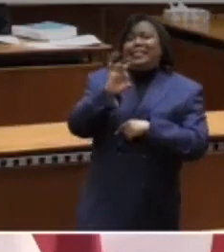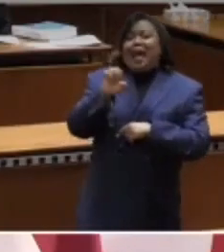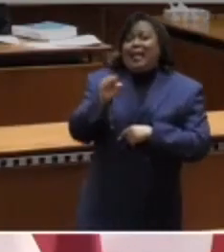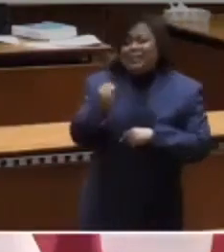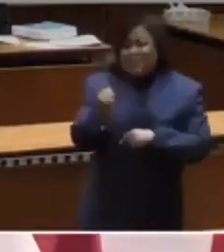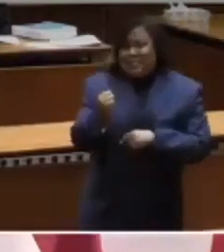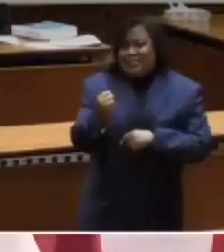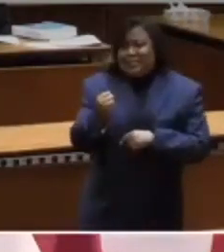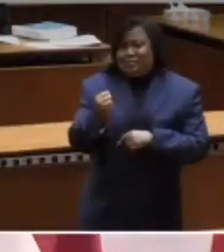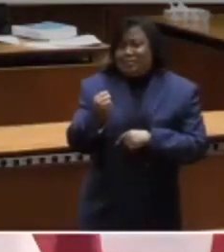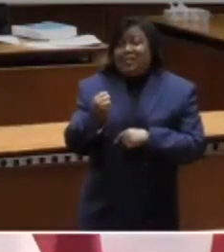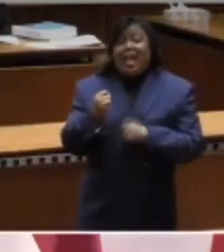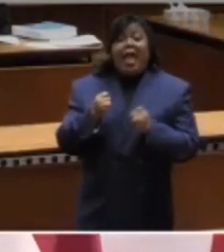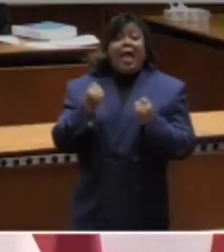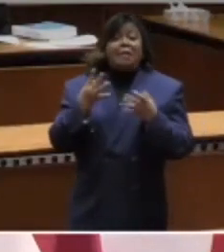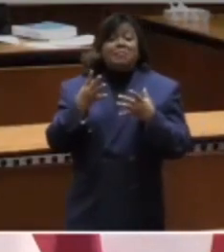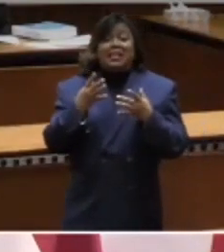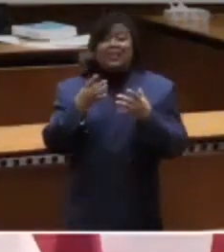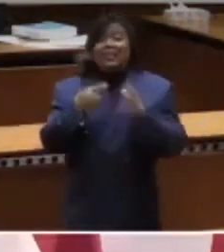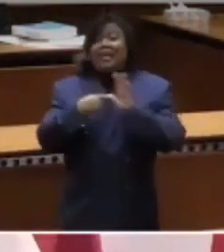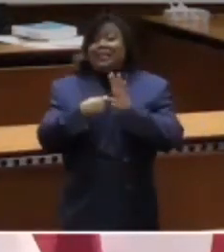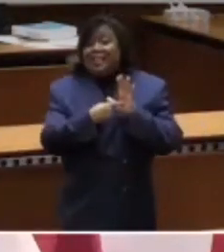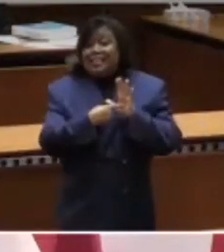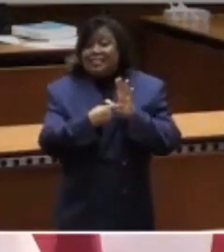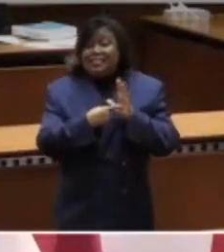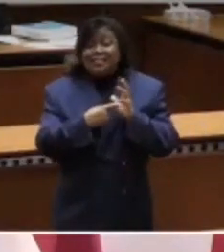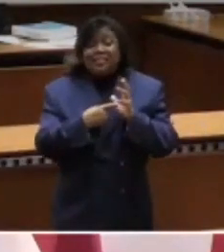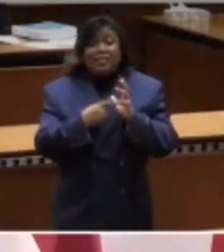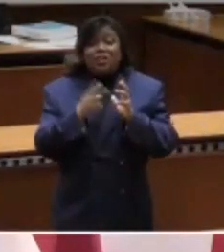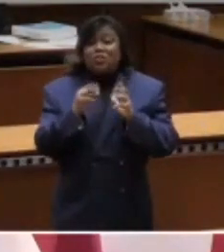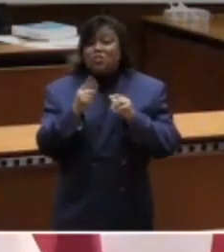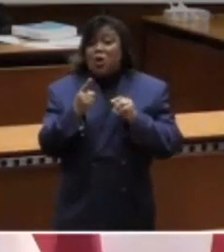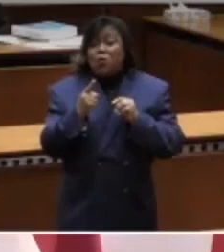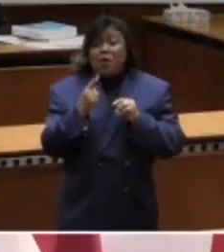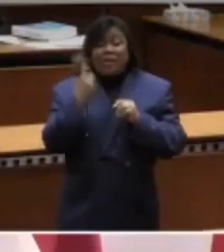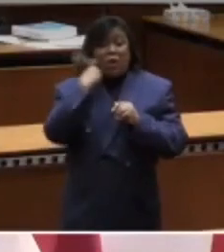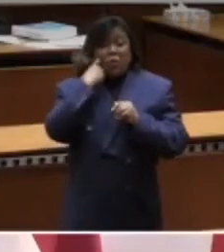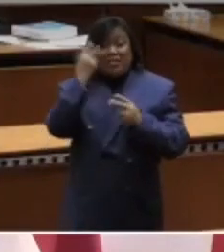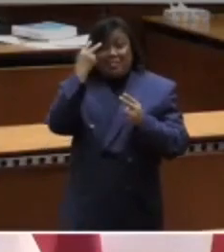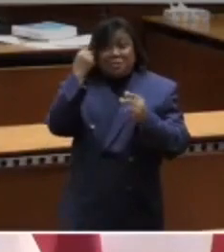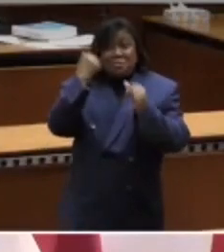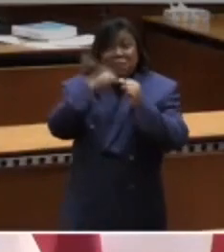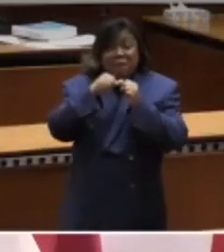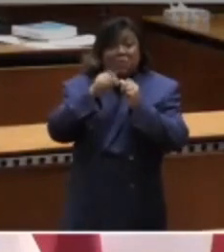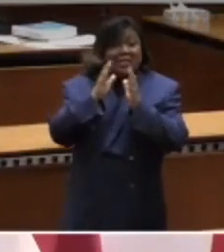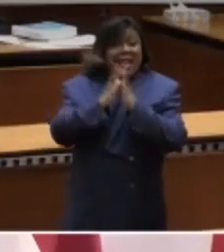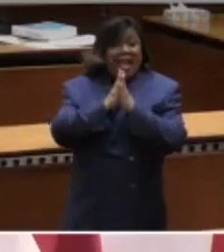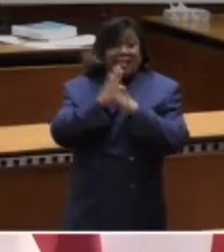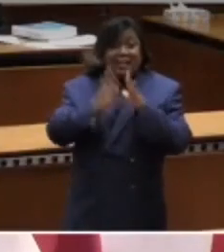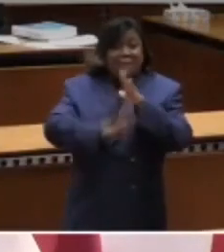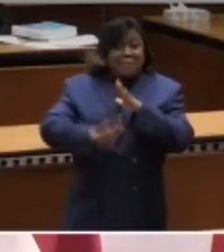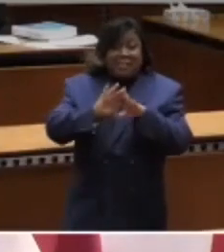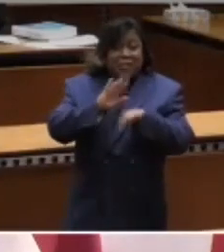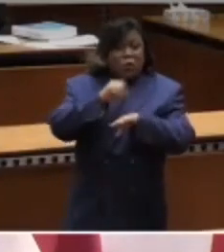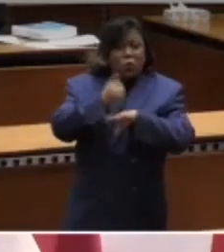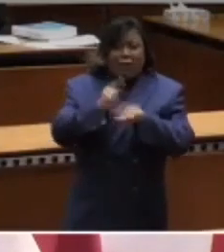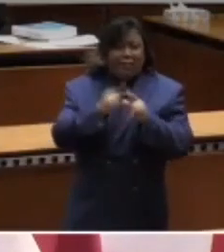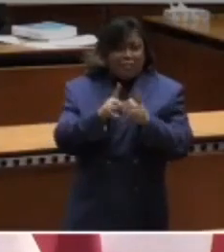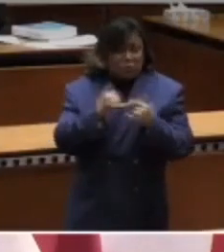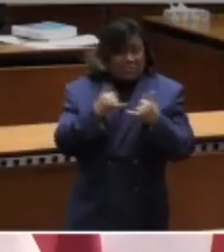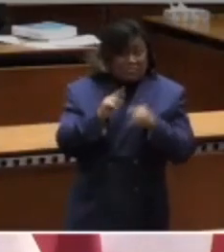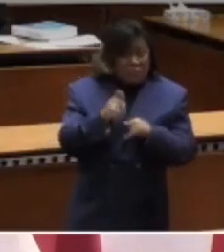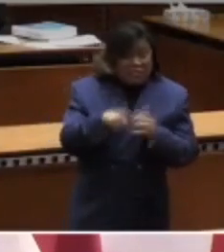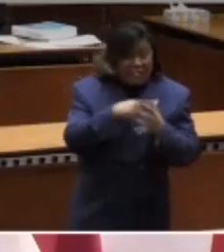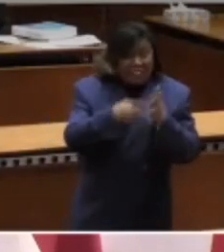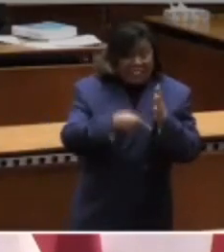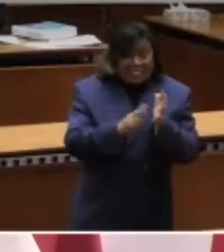1990s. In many instances, no one in recent memory has asked basic questions like, do we still